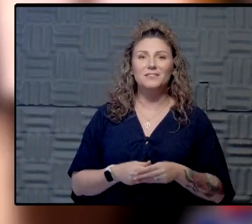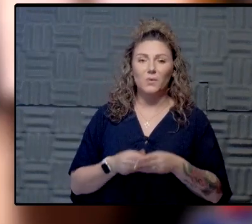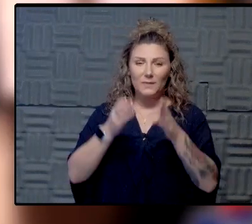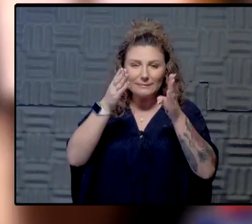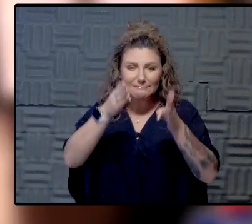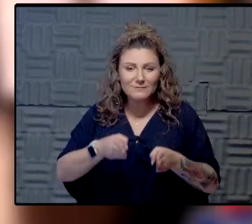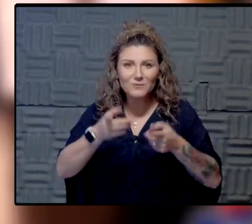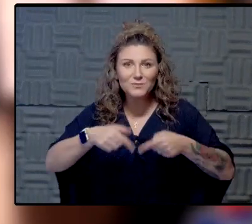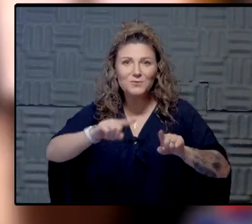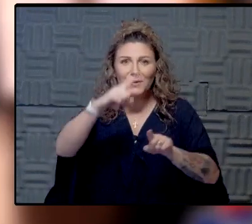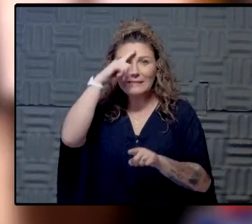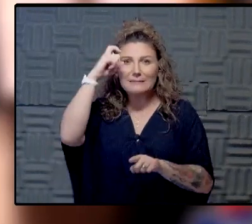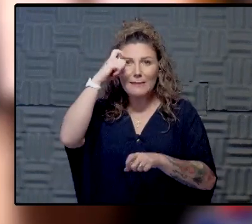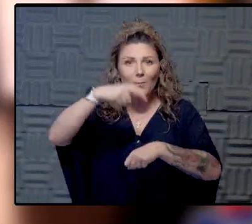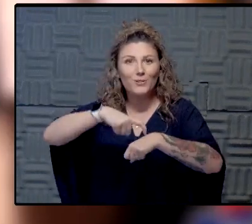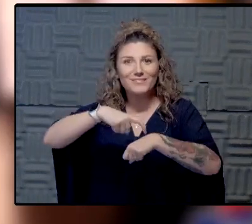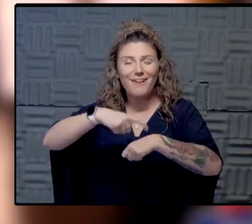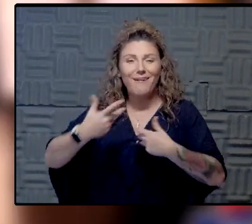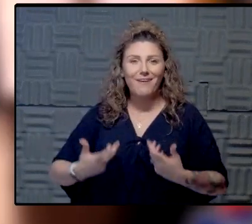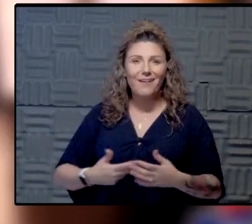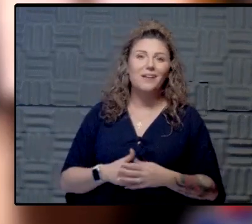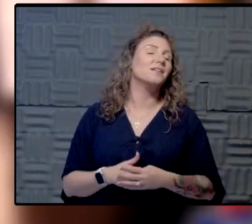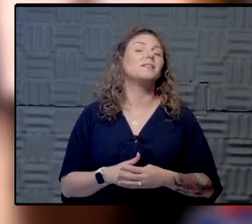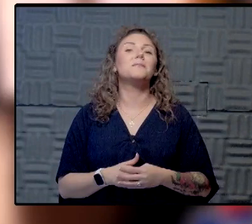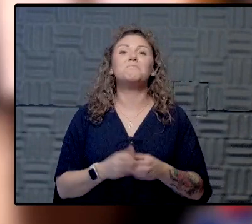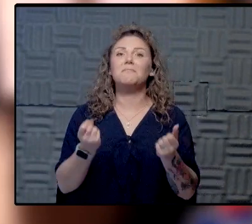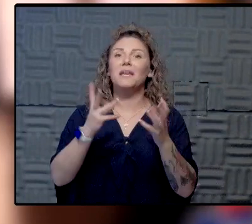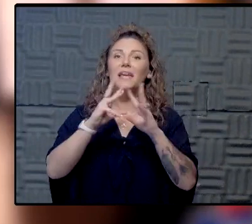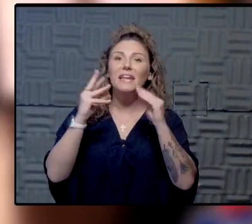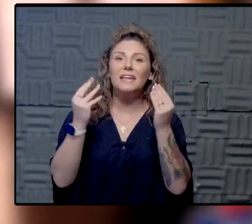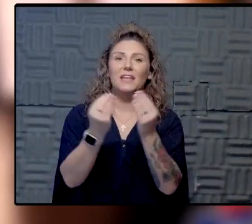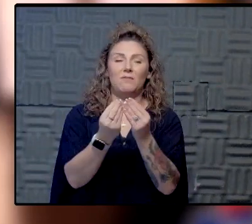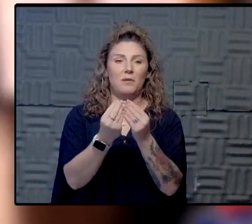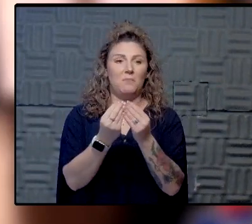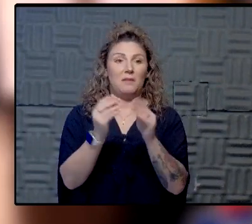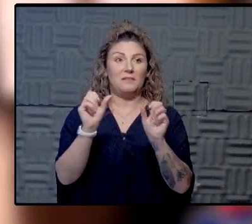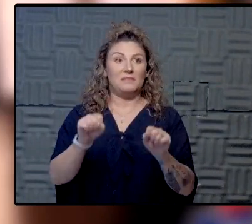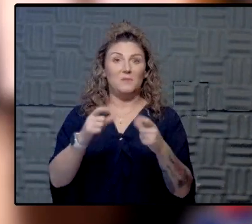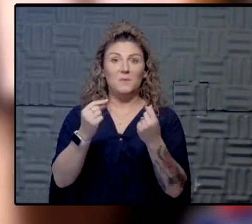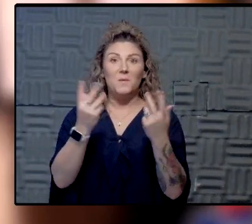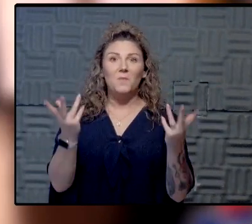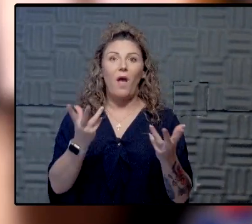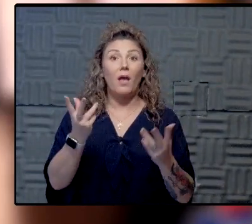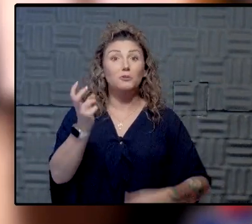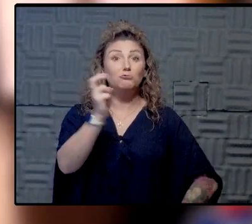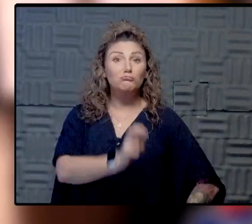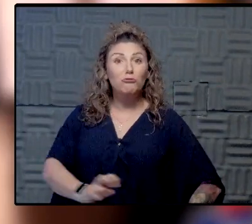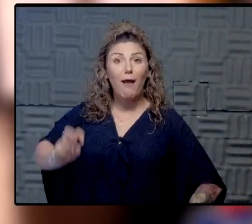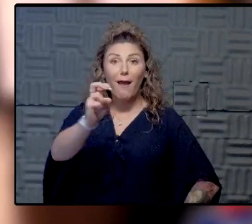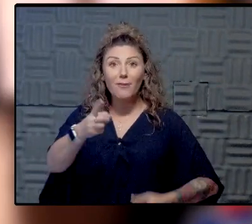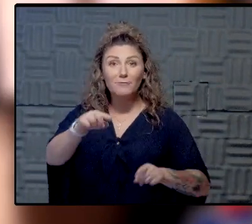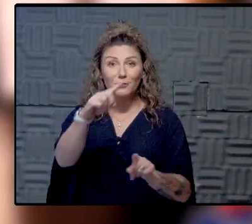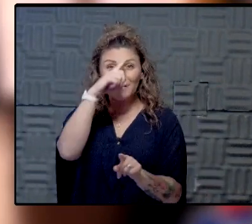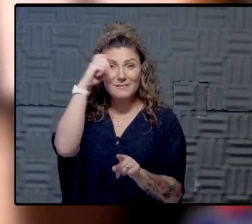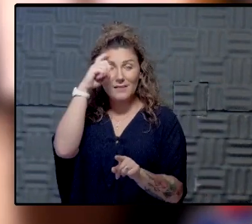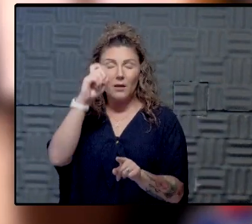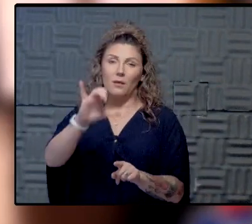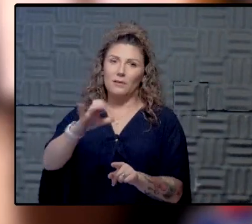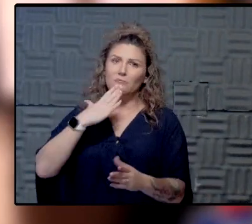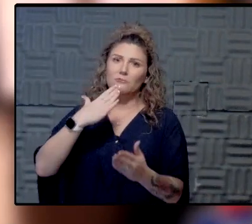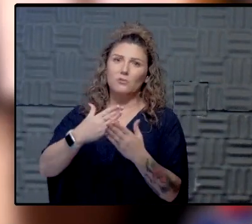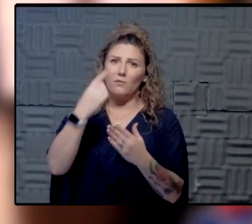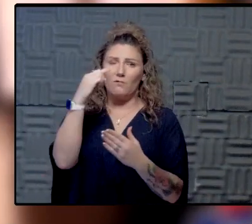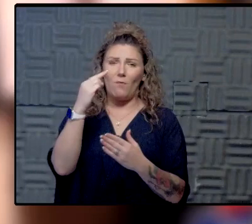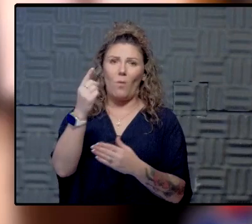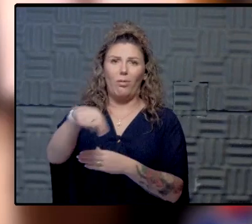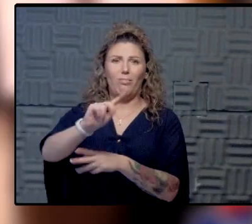over the summertime? So, a lot of families are able to get in some travel over the summer, which is probably going to be a good thing for